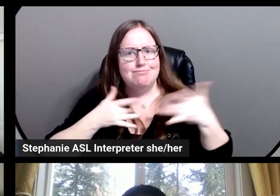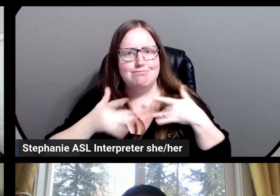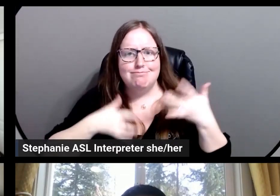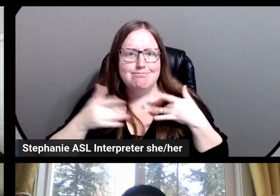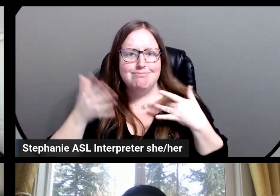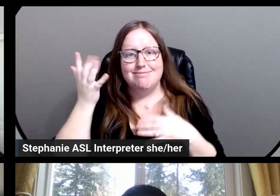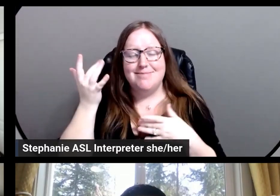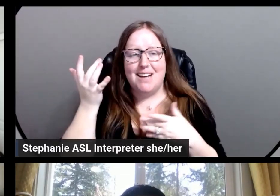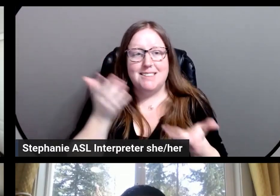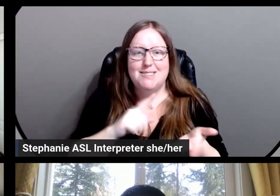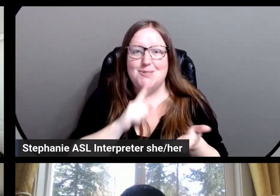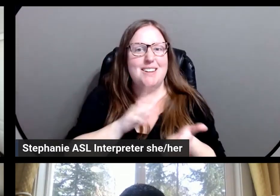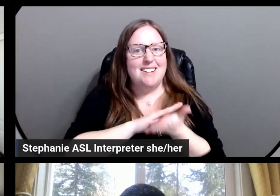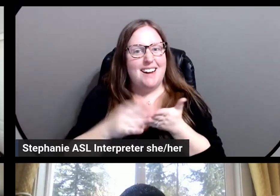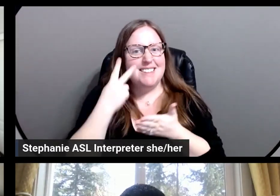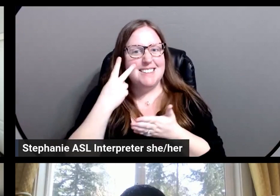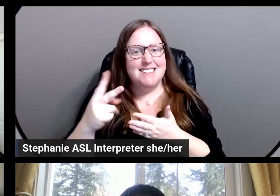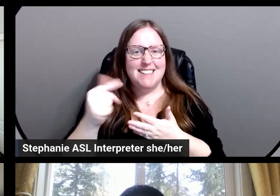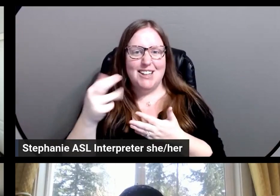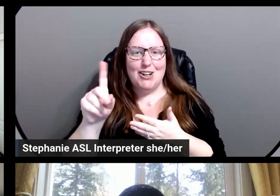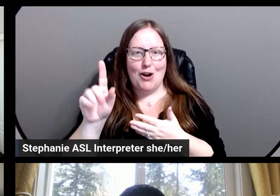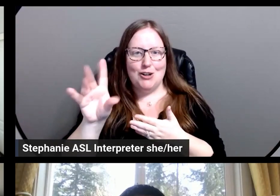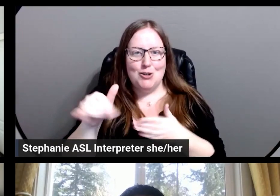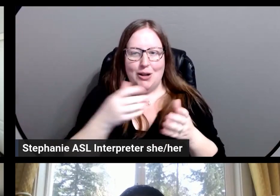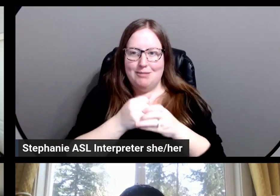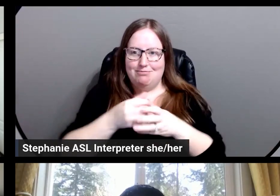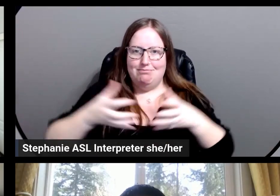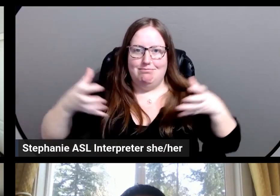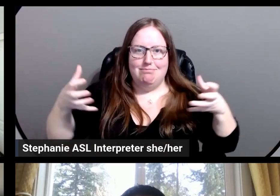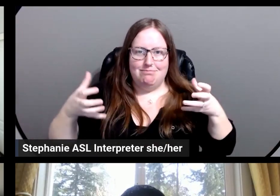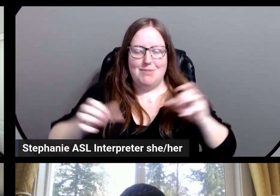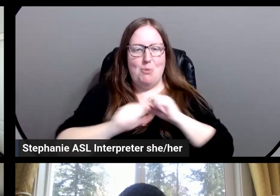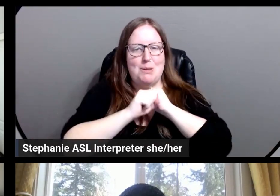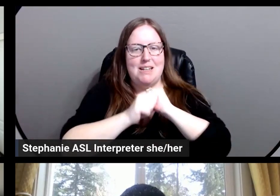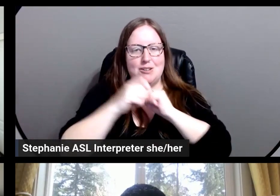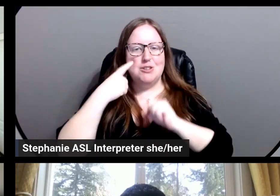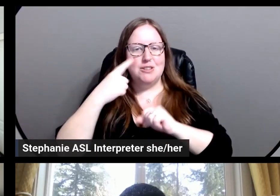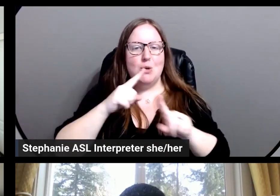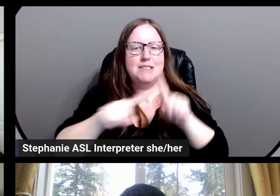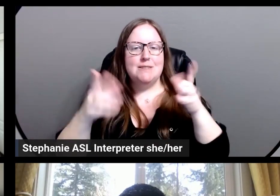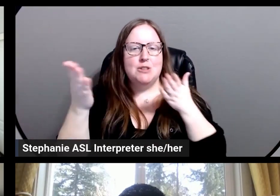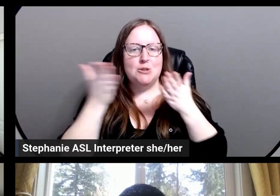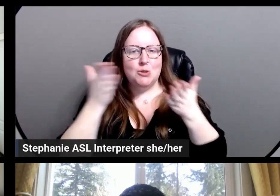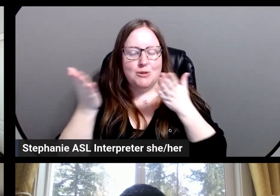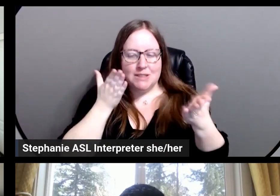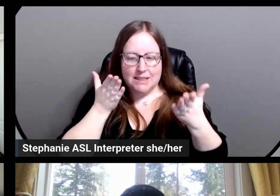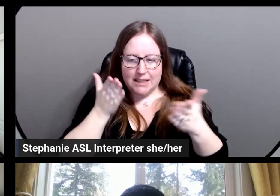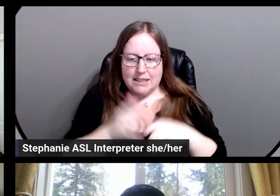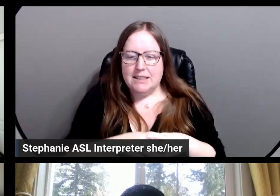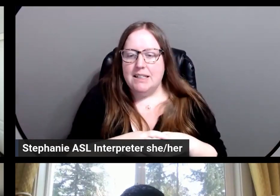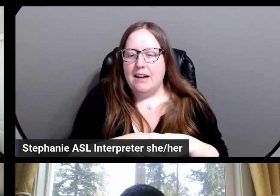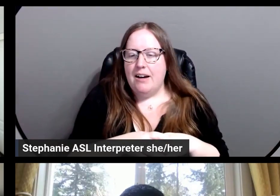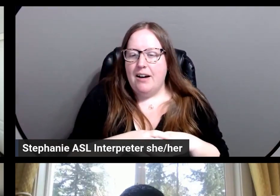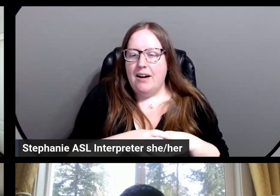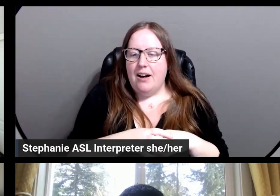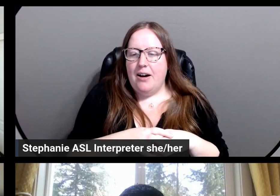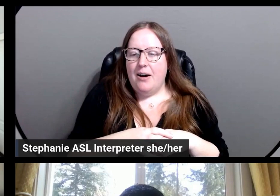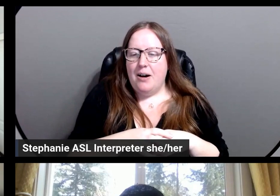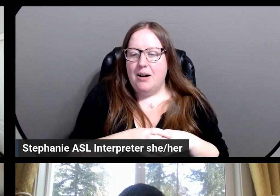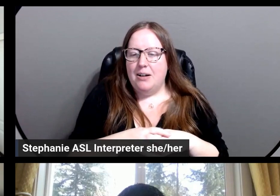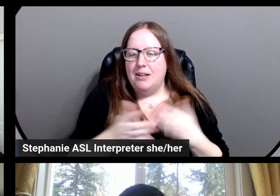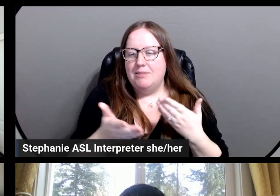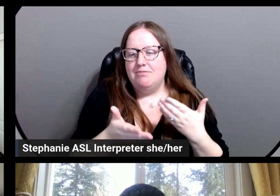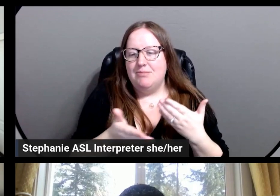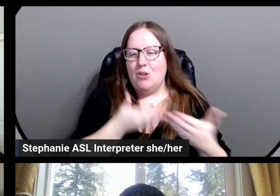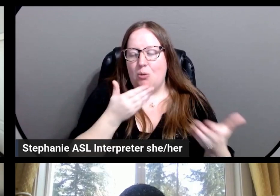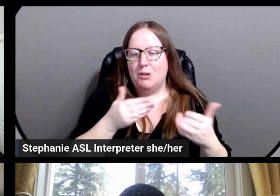it's nice to see GuardDuty expanding its protections to the different services, especially the almost fully managed services